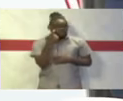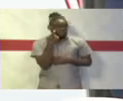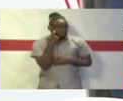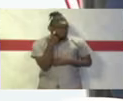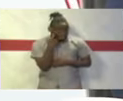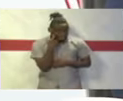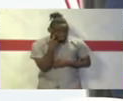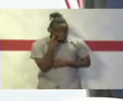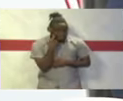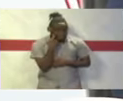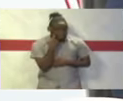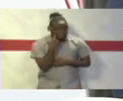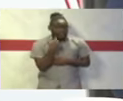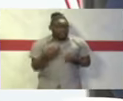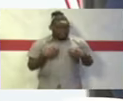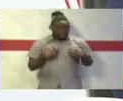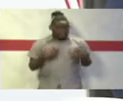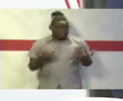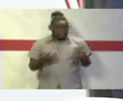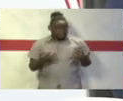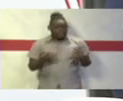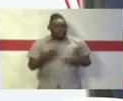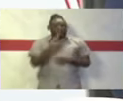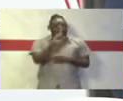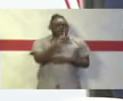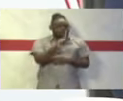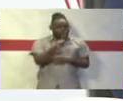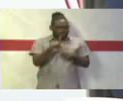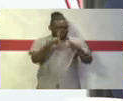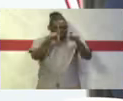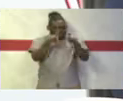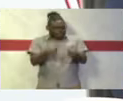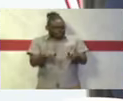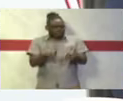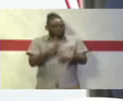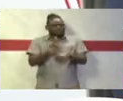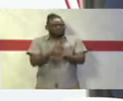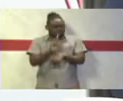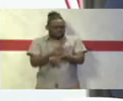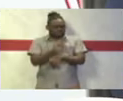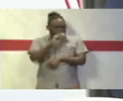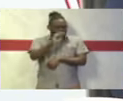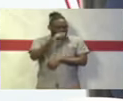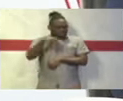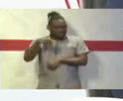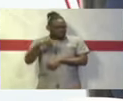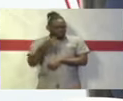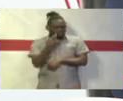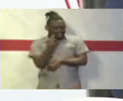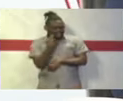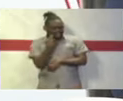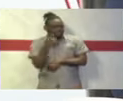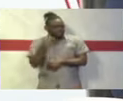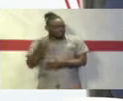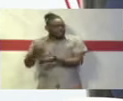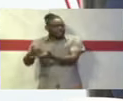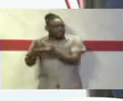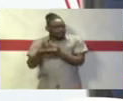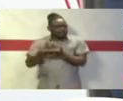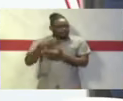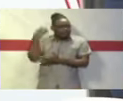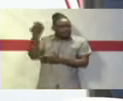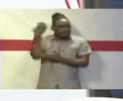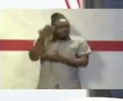escalated at least one patient to receive GMRTT pickup based on the app. It's